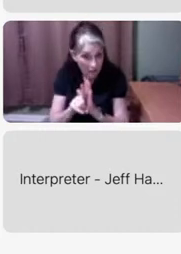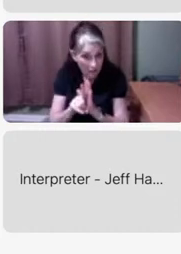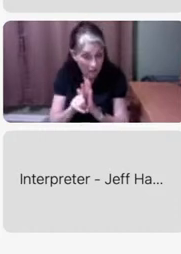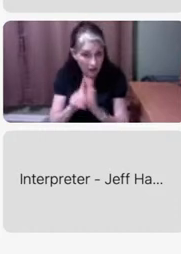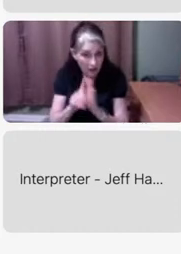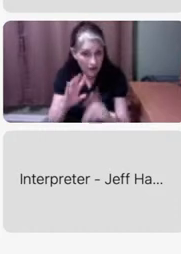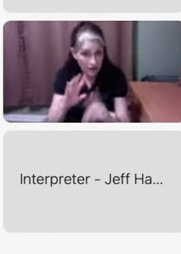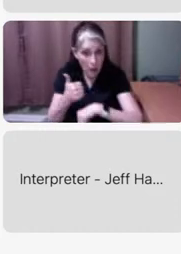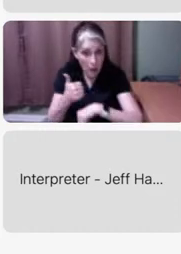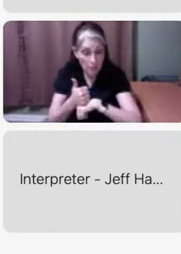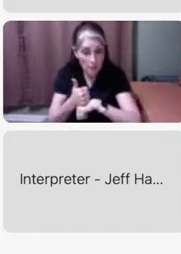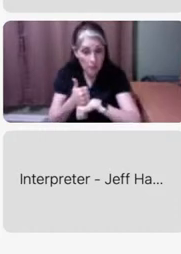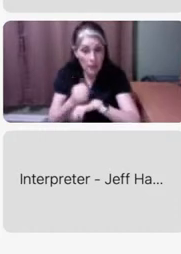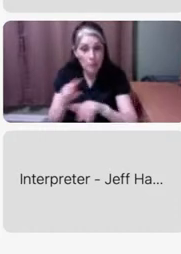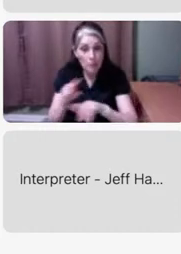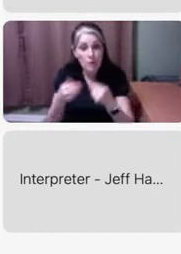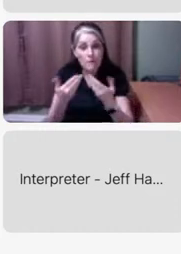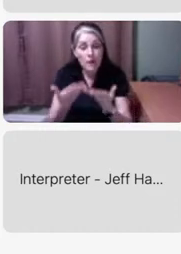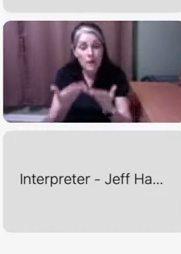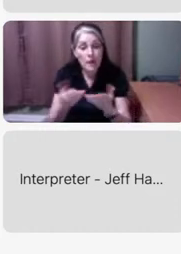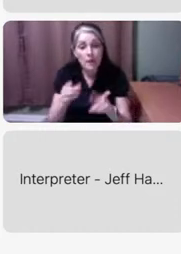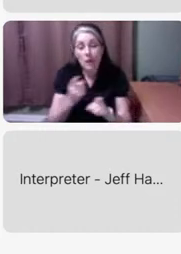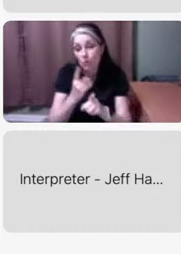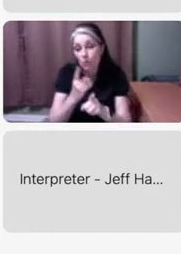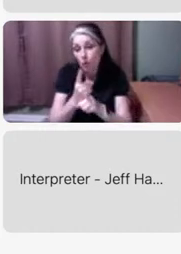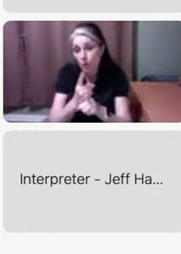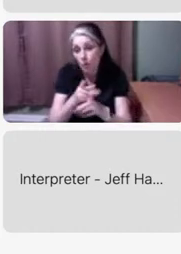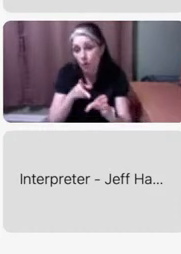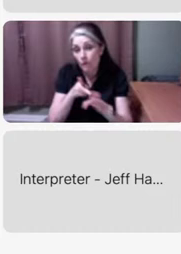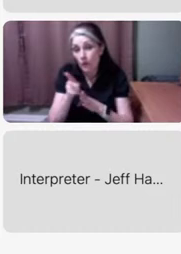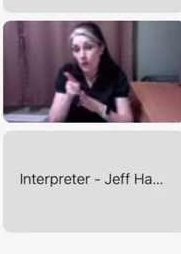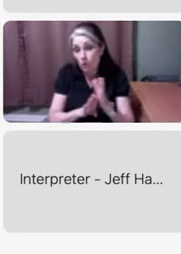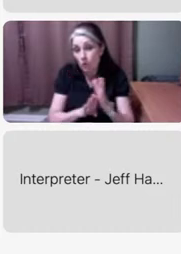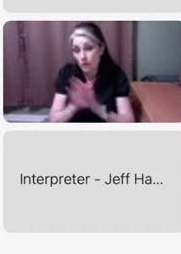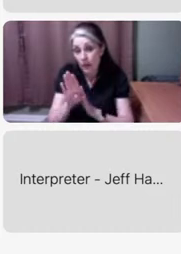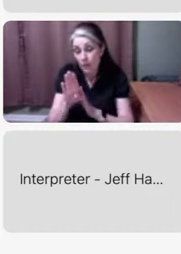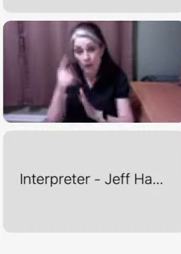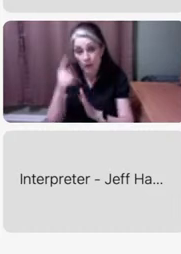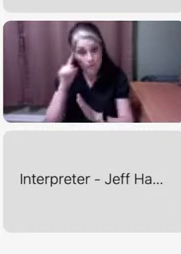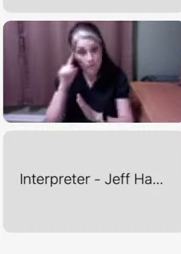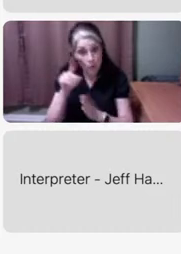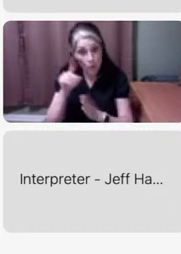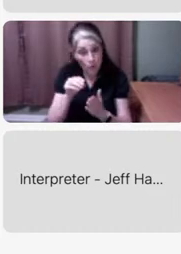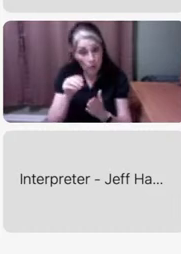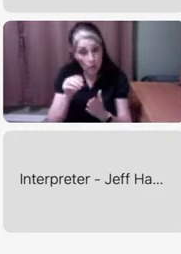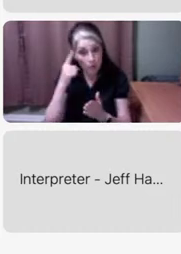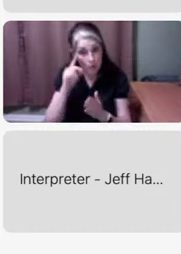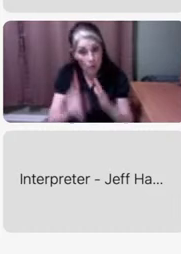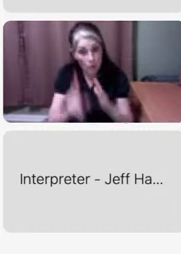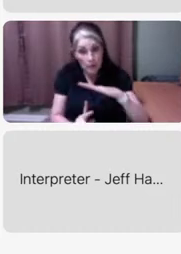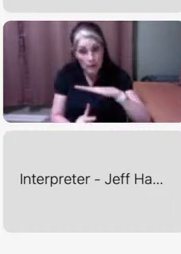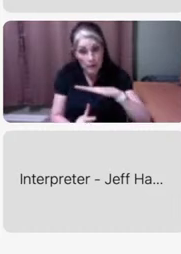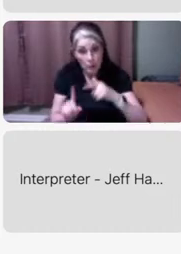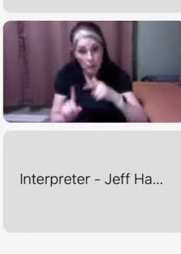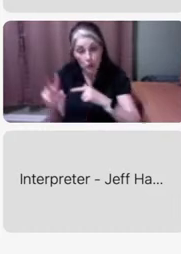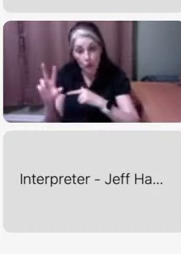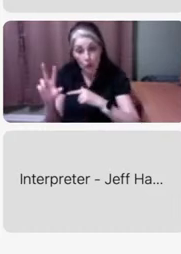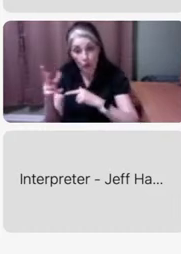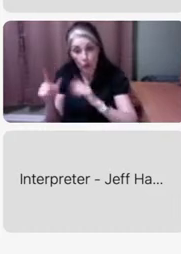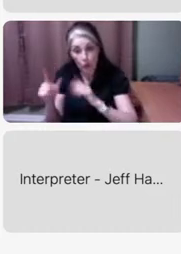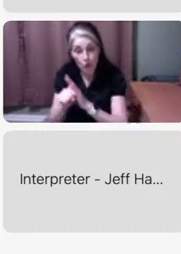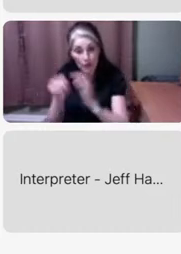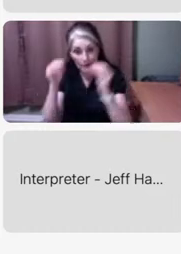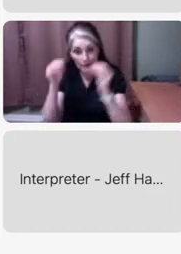providing the appropriate professional development for us to for our k-3 teachers i know all our teachers need it but i'm talking